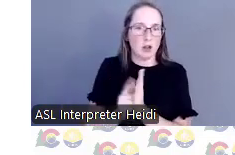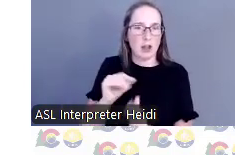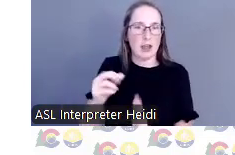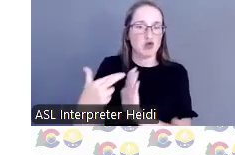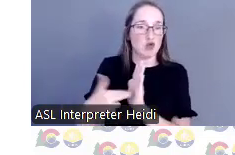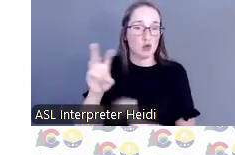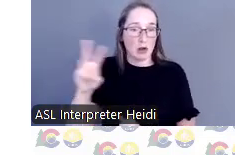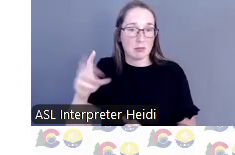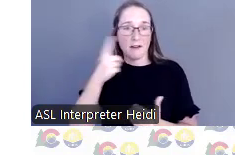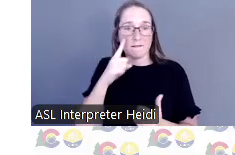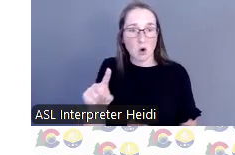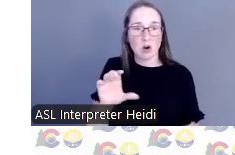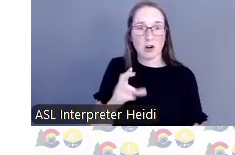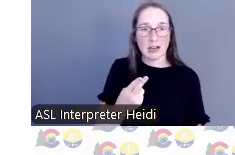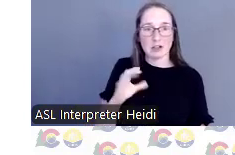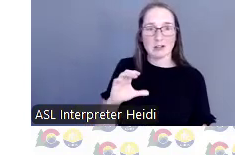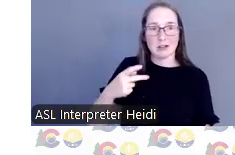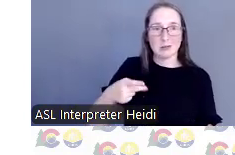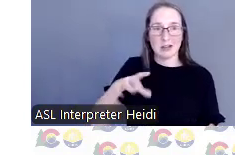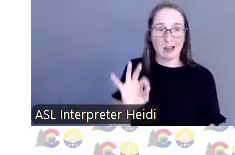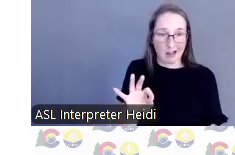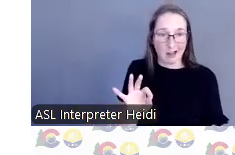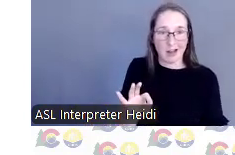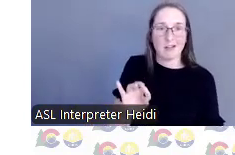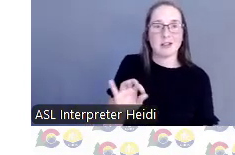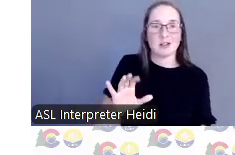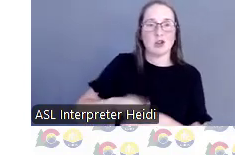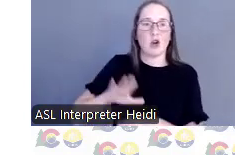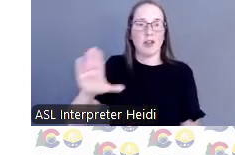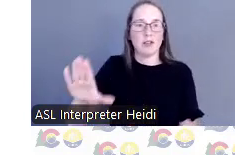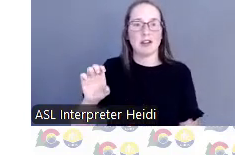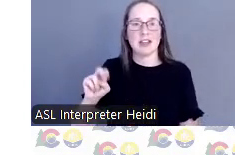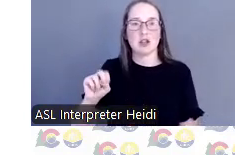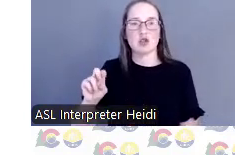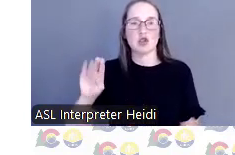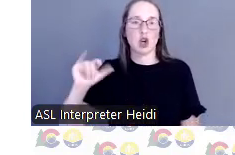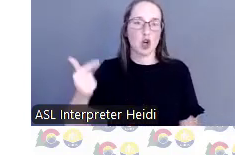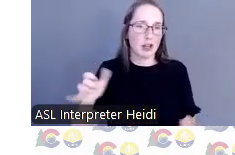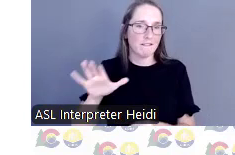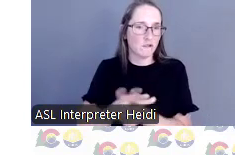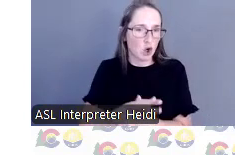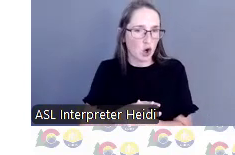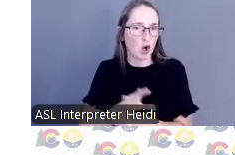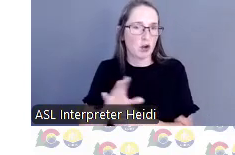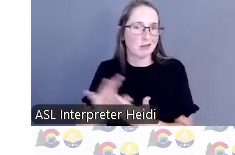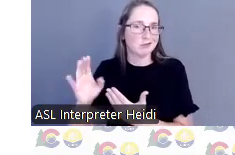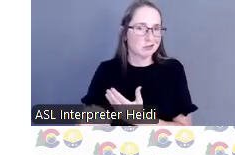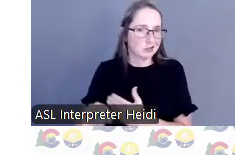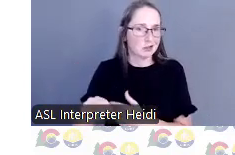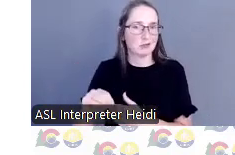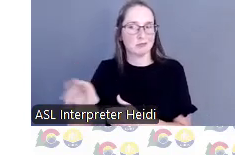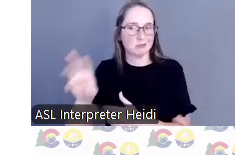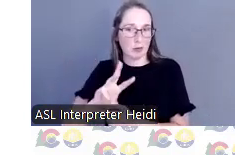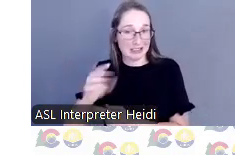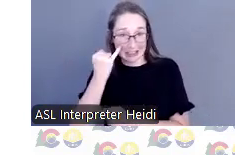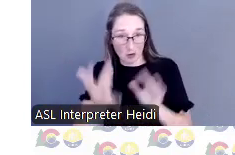And for Healthcare Policy and Finance, that is on their Ensuring Full Continuum SUD Benefits website. So if you contact us